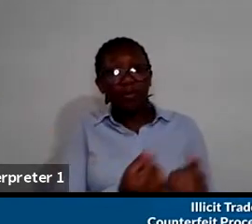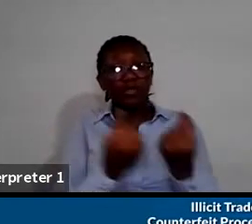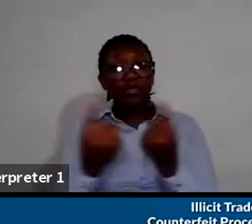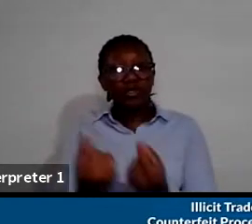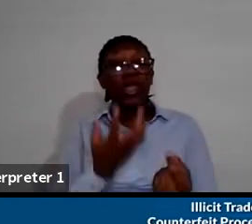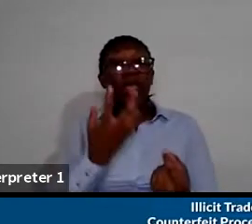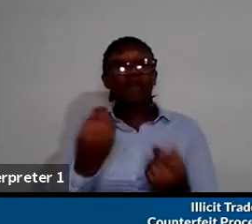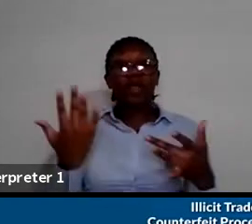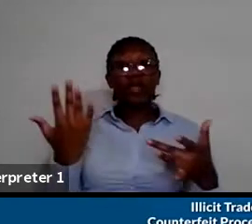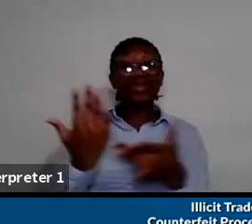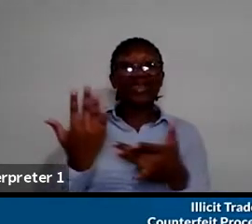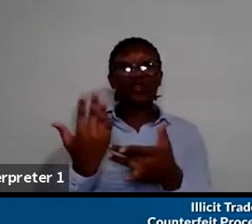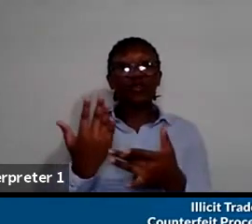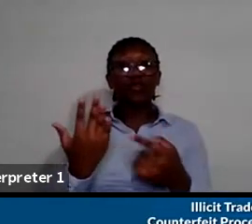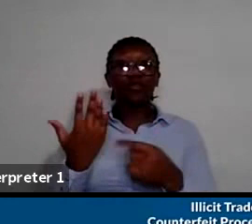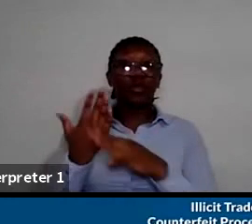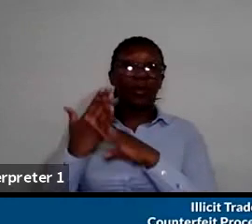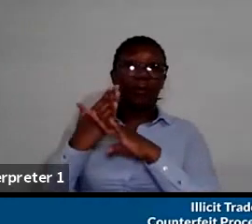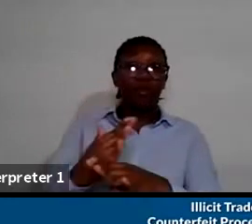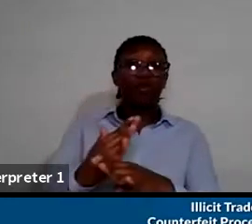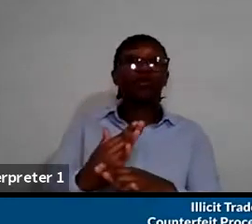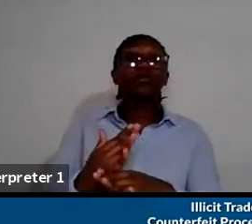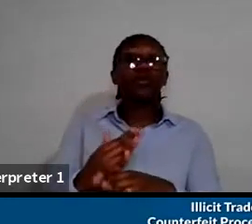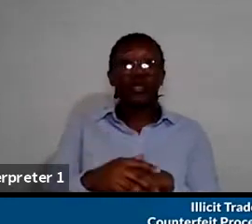technology throughout the value